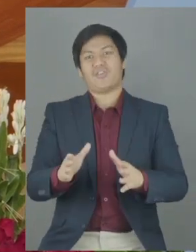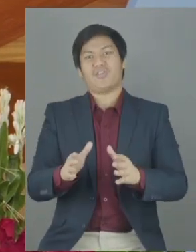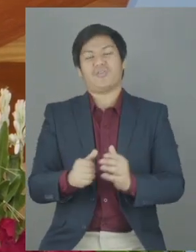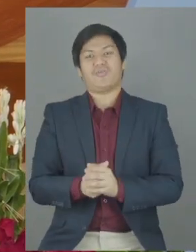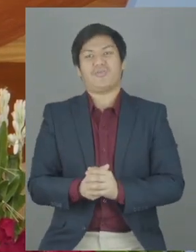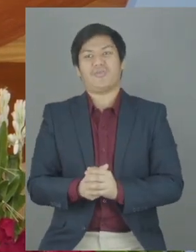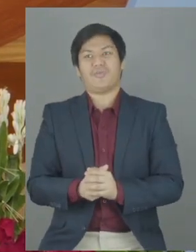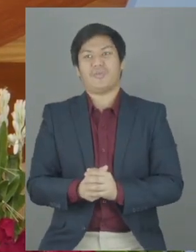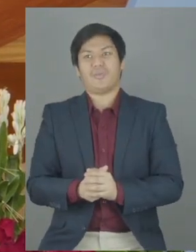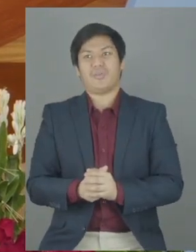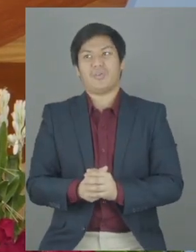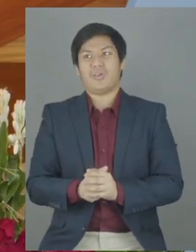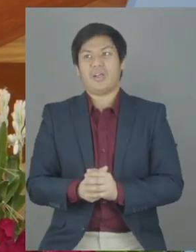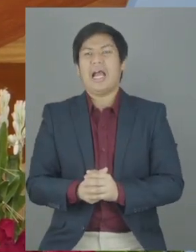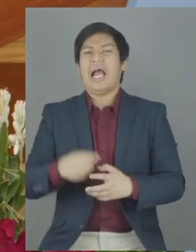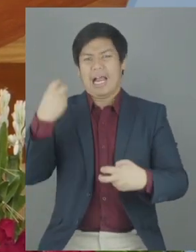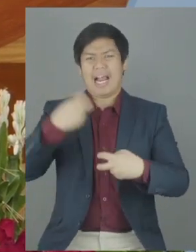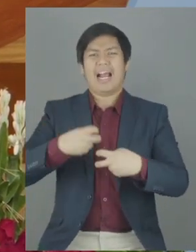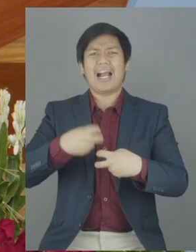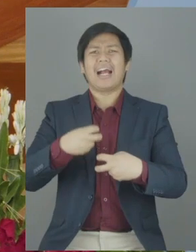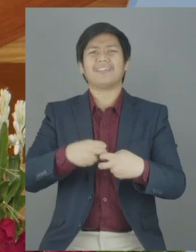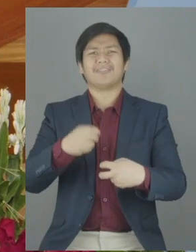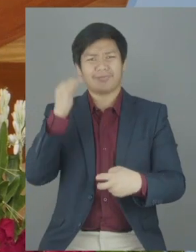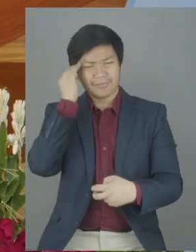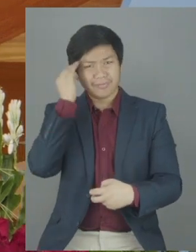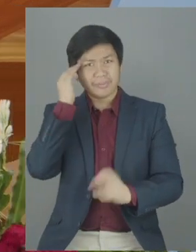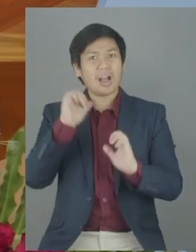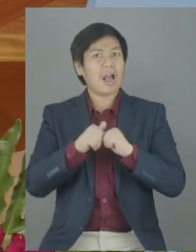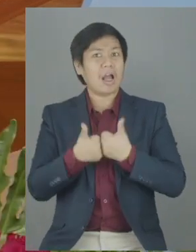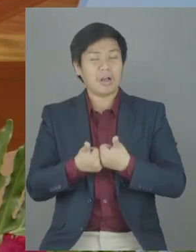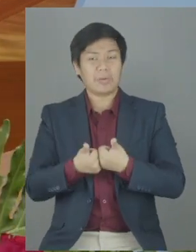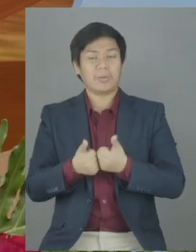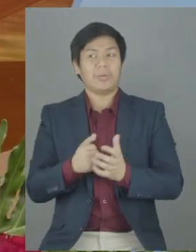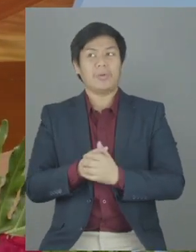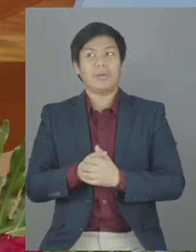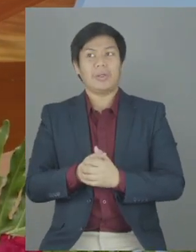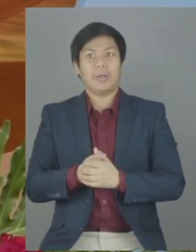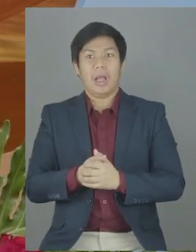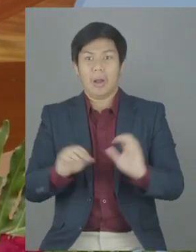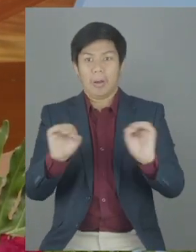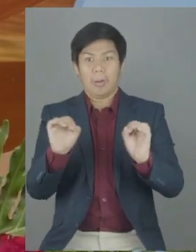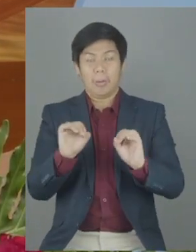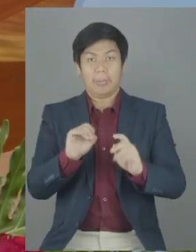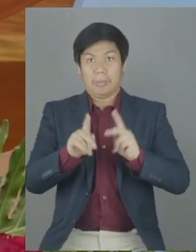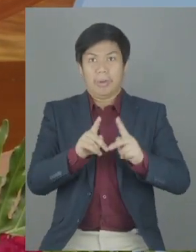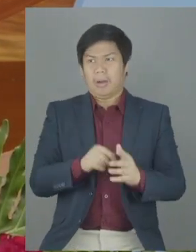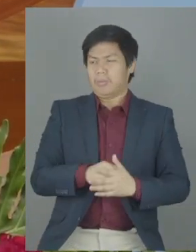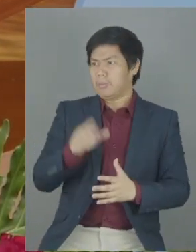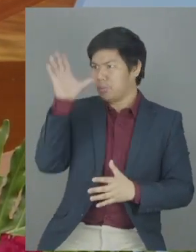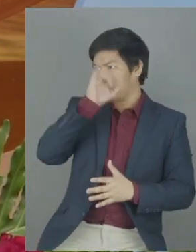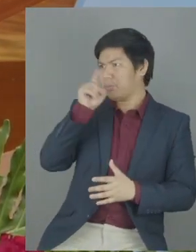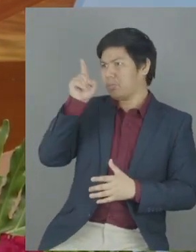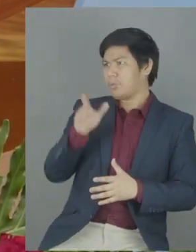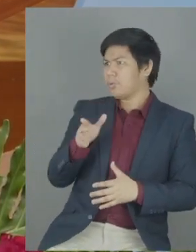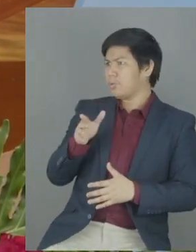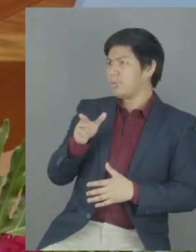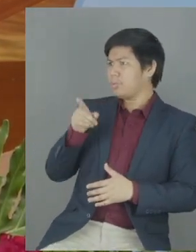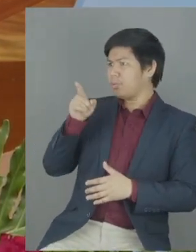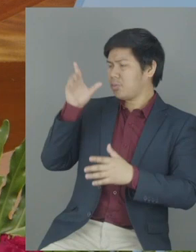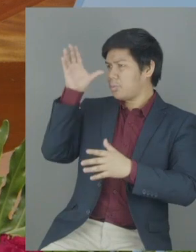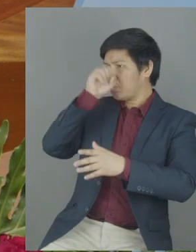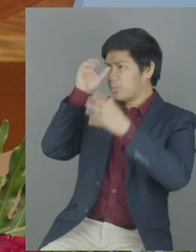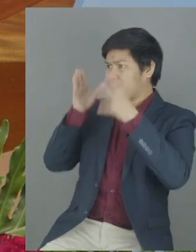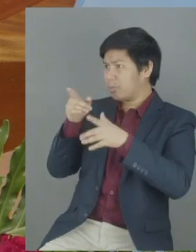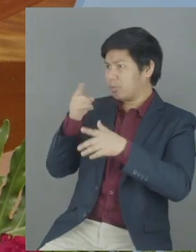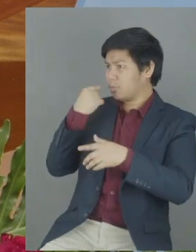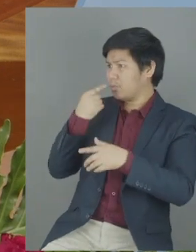You know how hard it is. You are unwelcome where you are right now. You're a